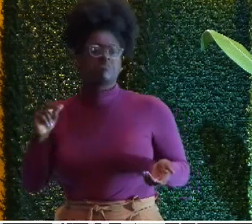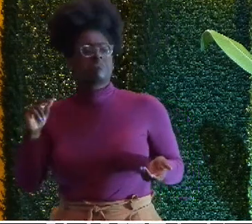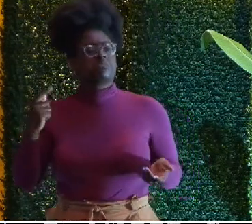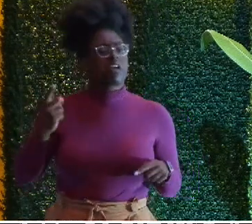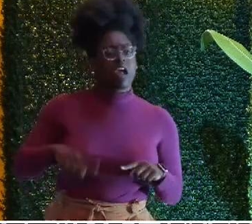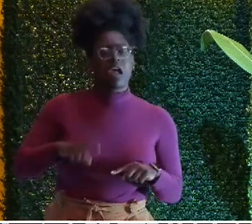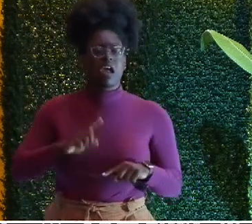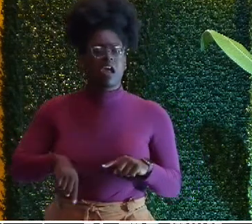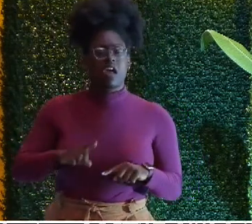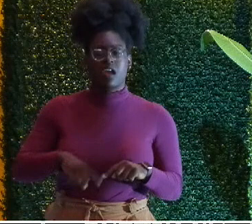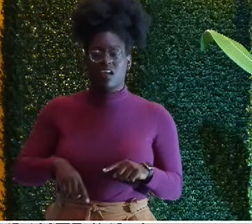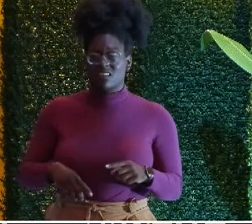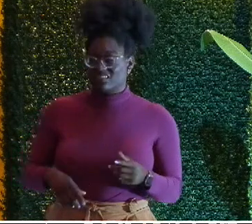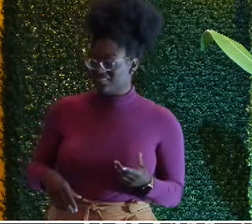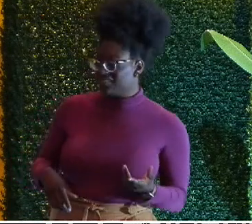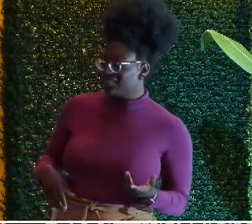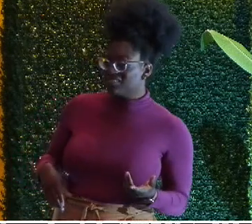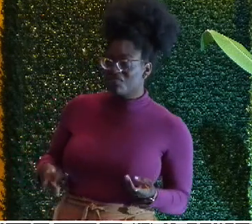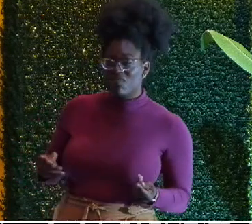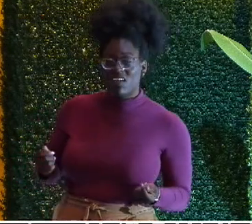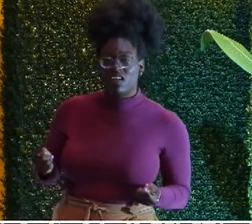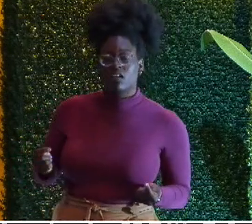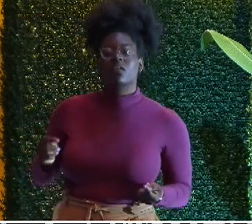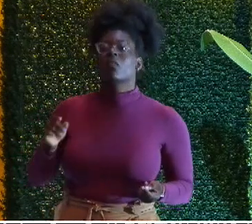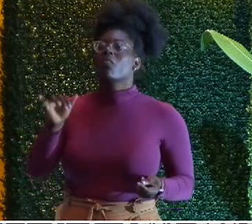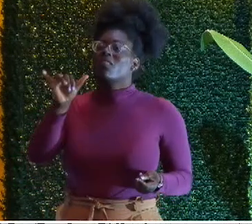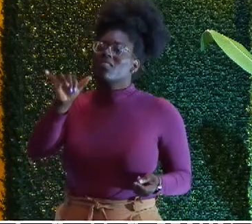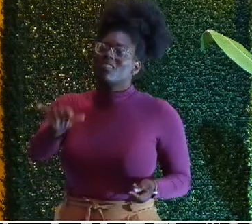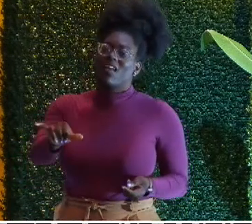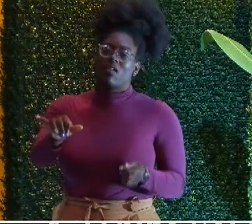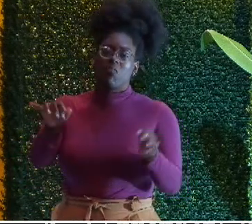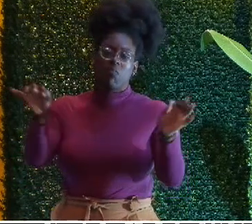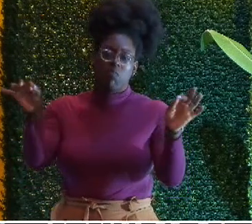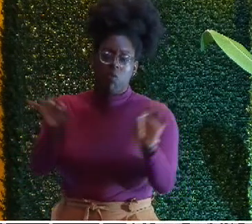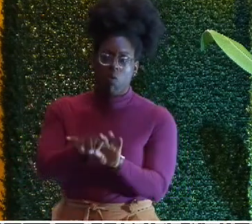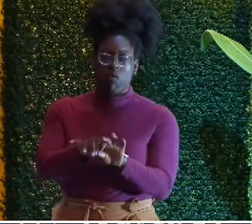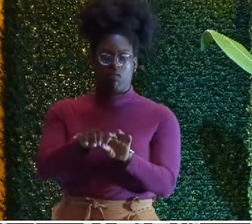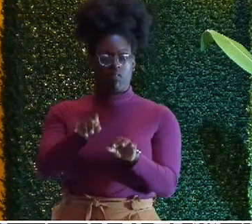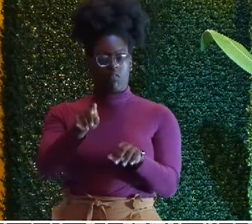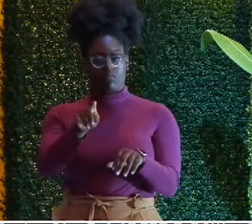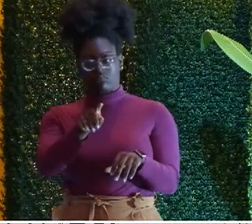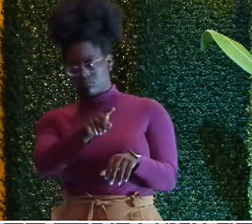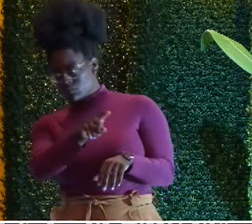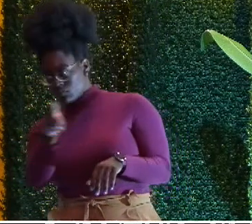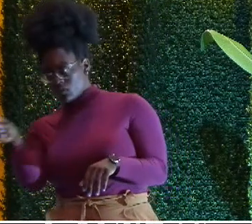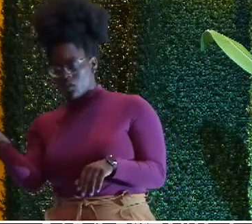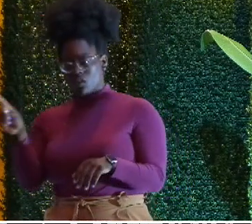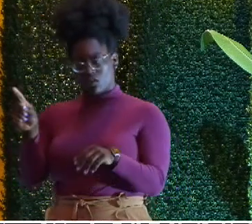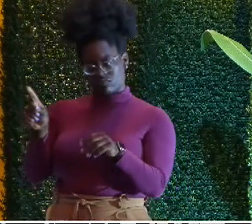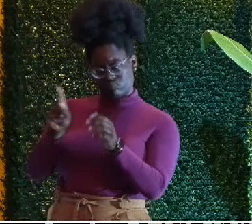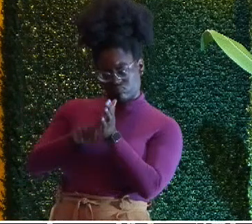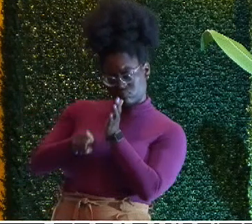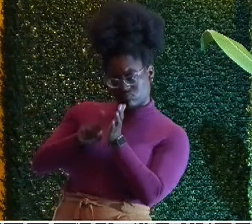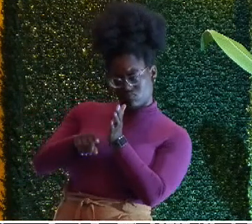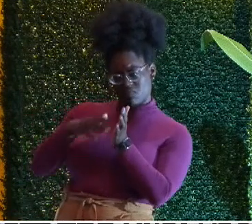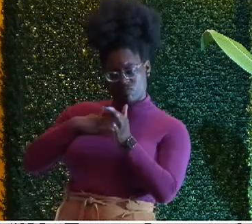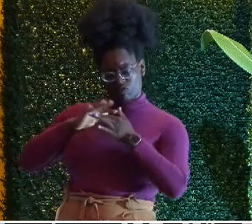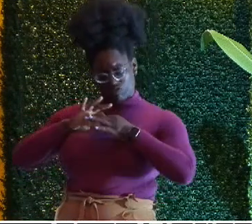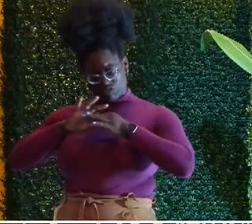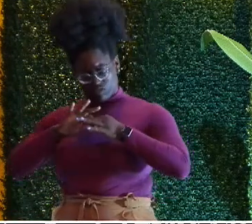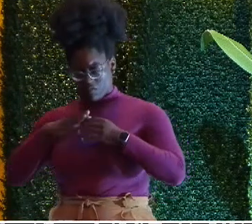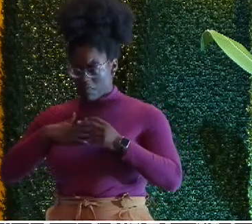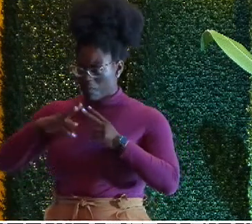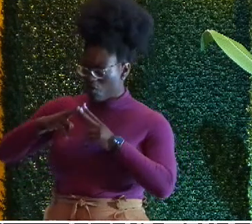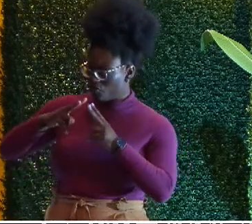that's like one of your central things to assess in your relationships, partnerships, business. Is